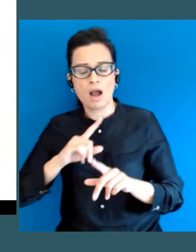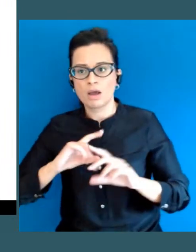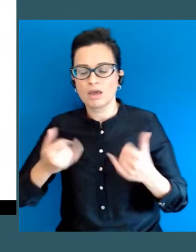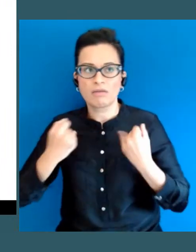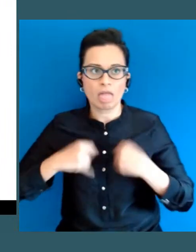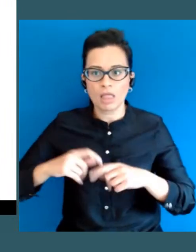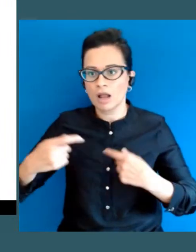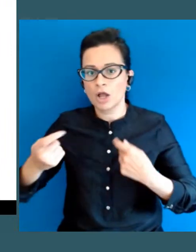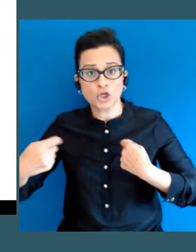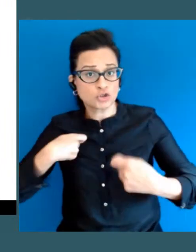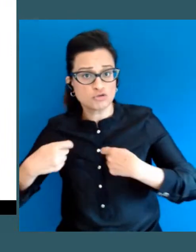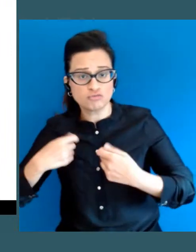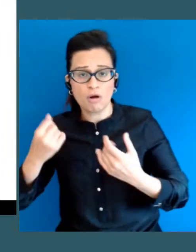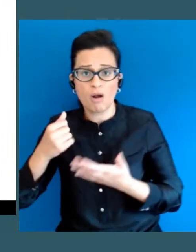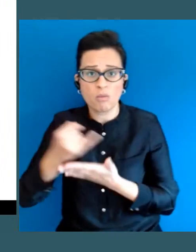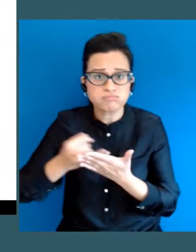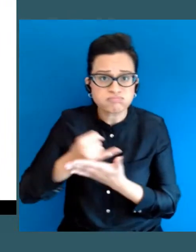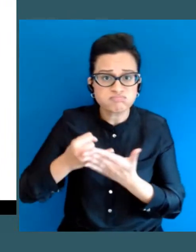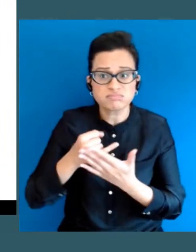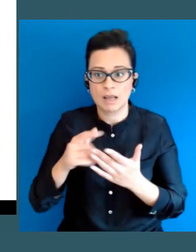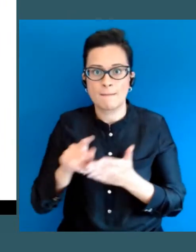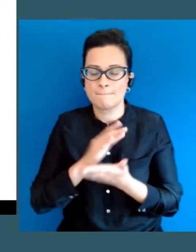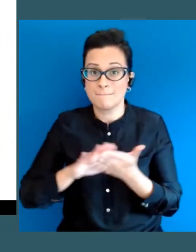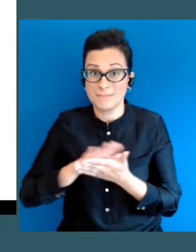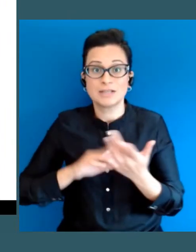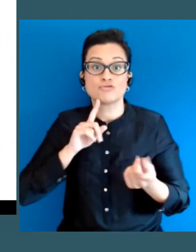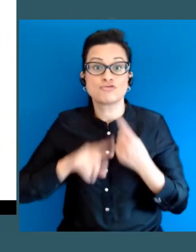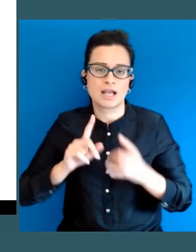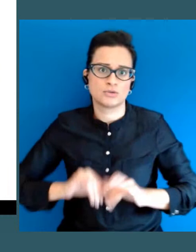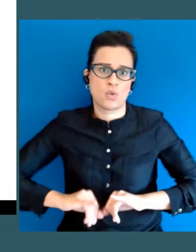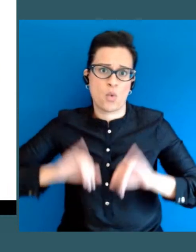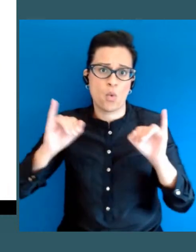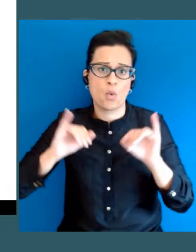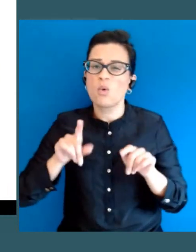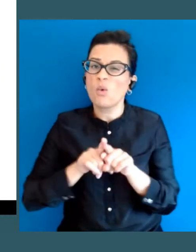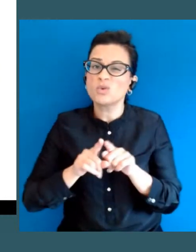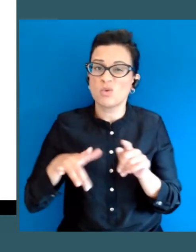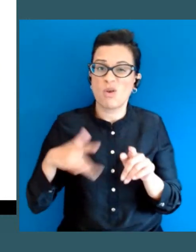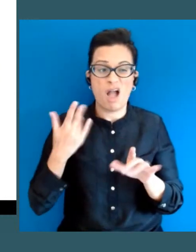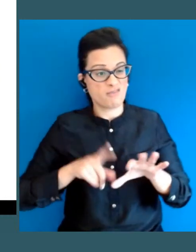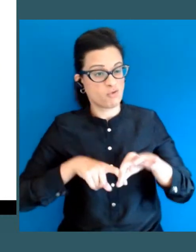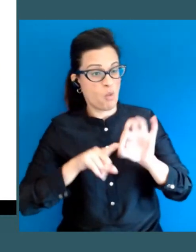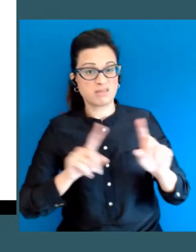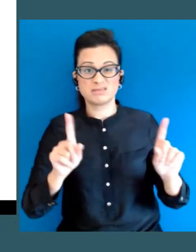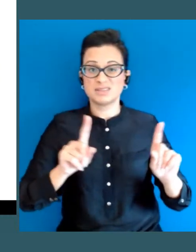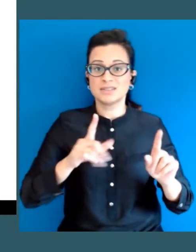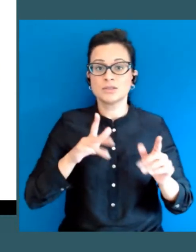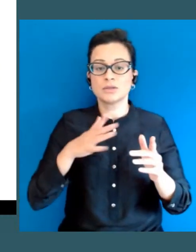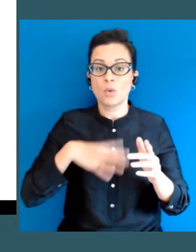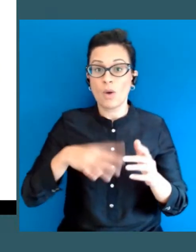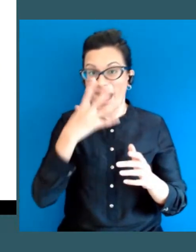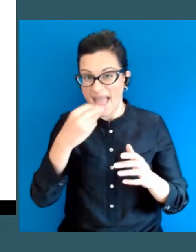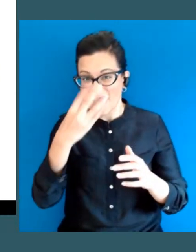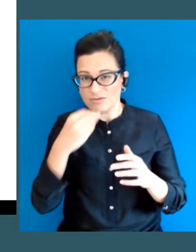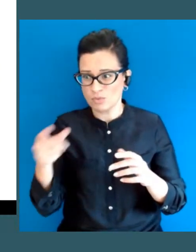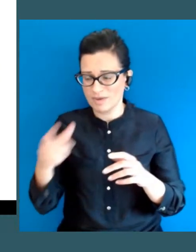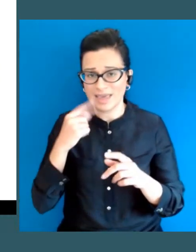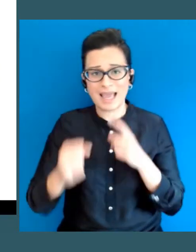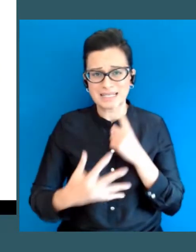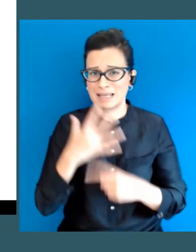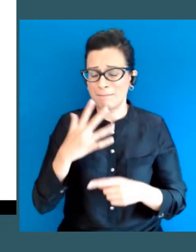severe reaction. But you think about quality of life, so making sure we treat the eczema as well as the hay fever, as all that can impact on a child